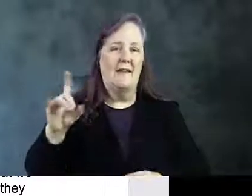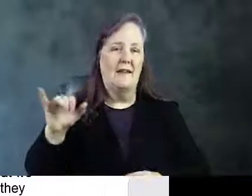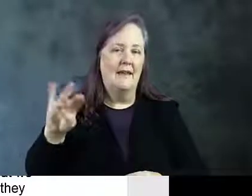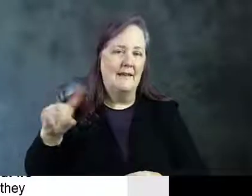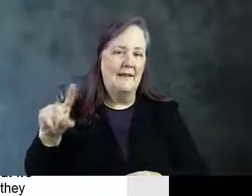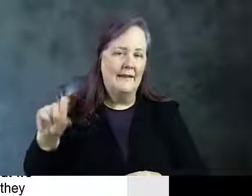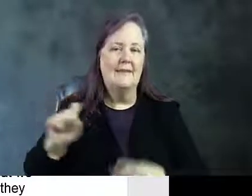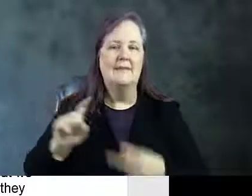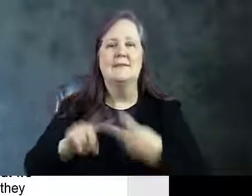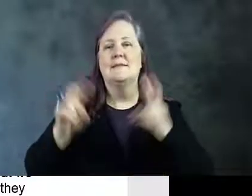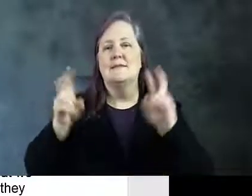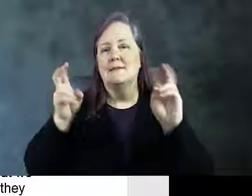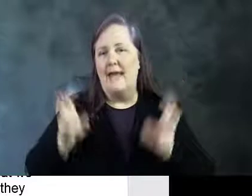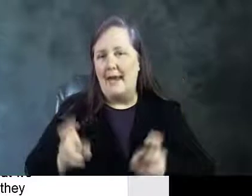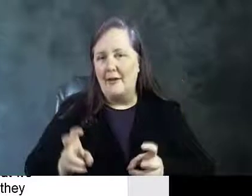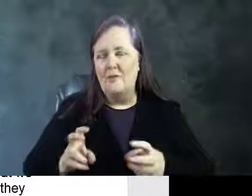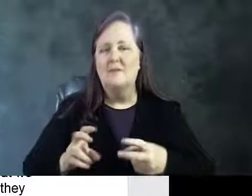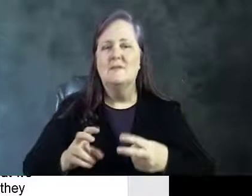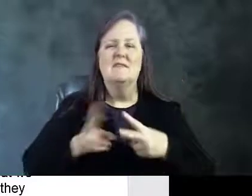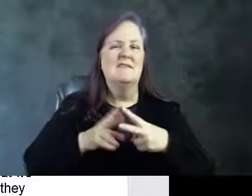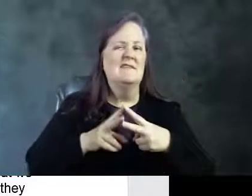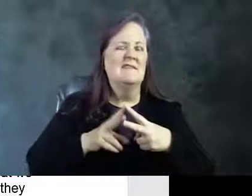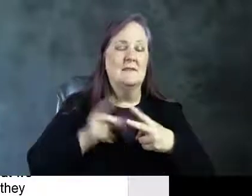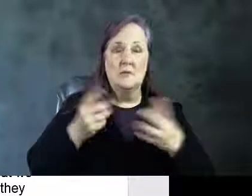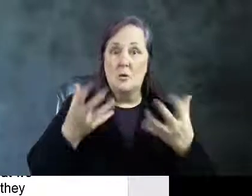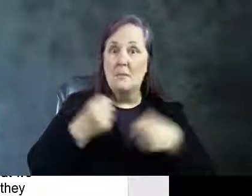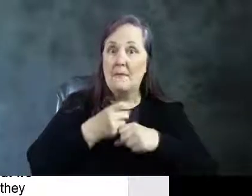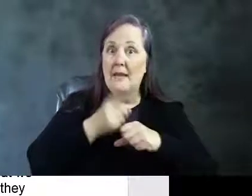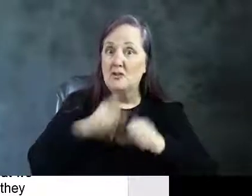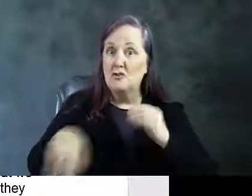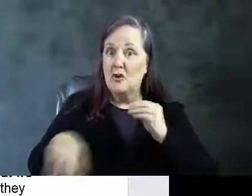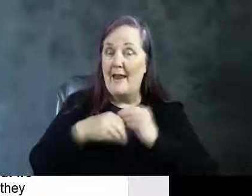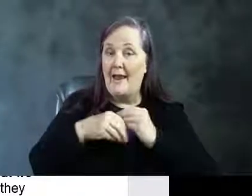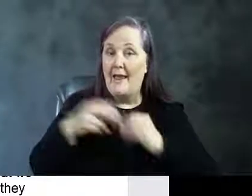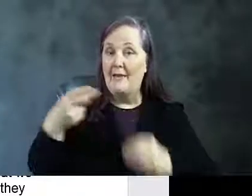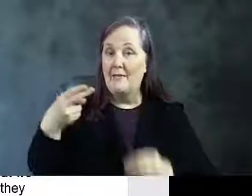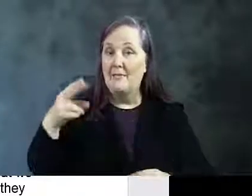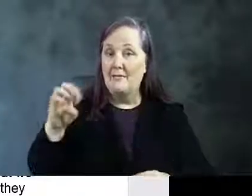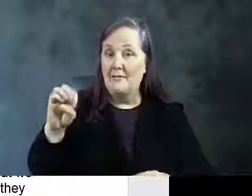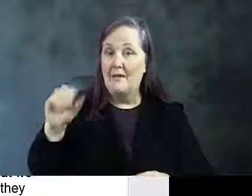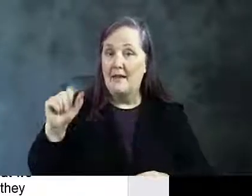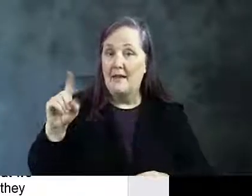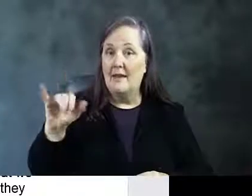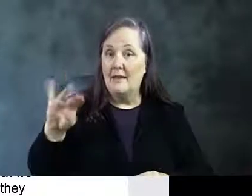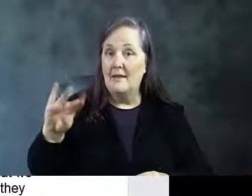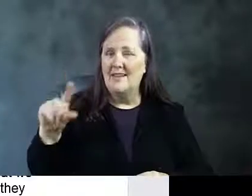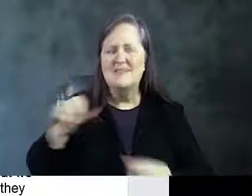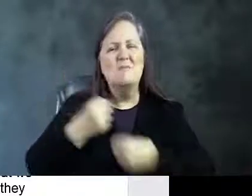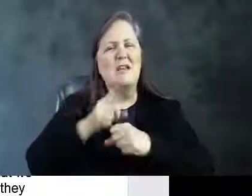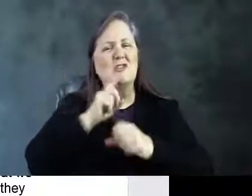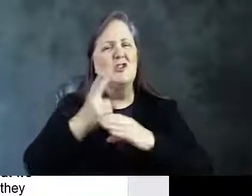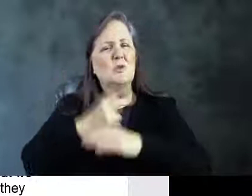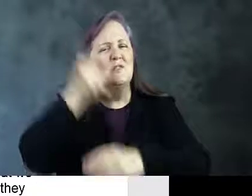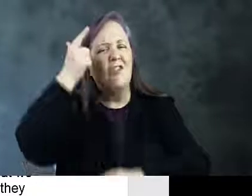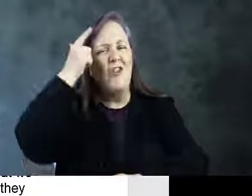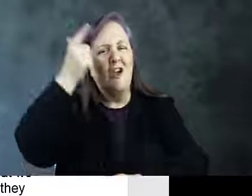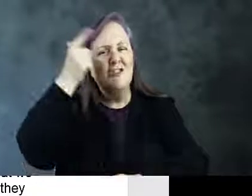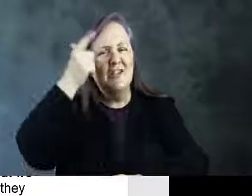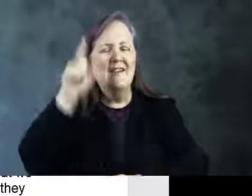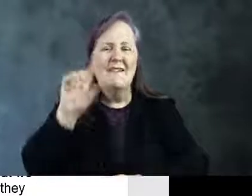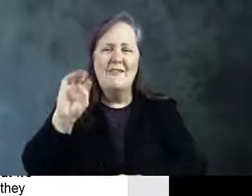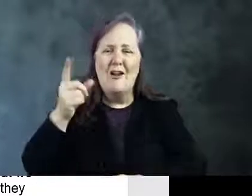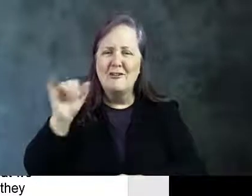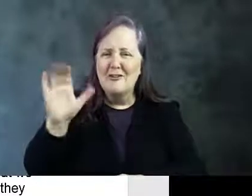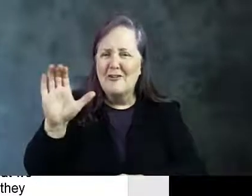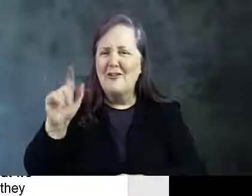titles to our document. And you just want to make sure you're adding your headings in a logical order. So once again, it's not the first